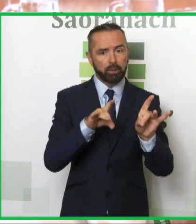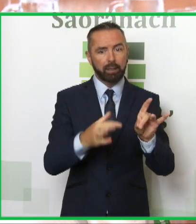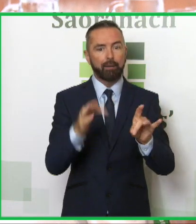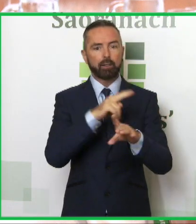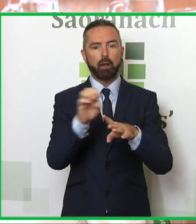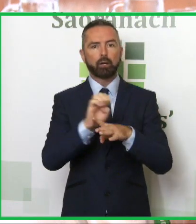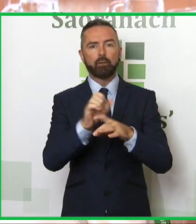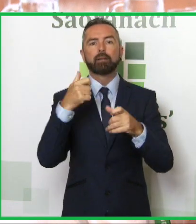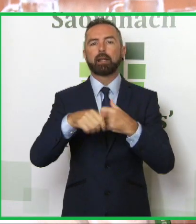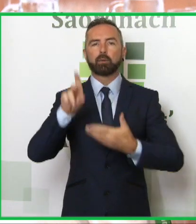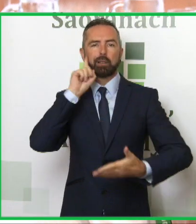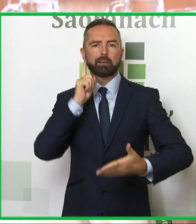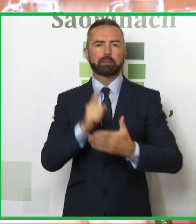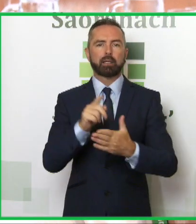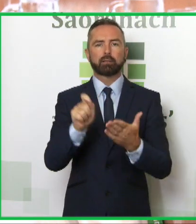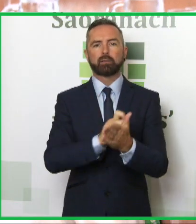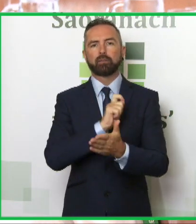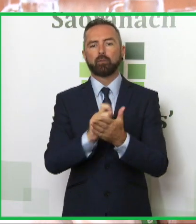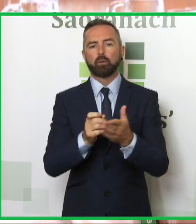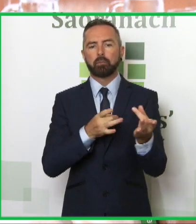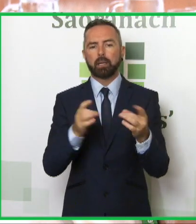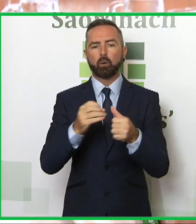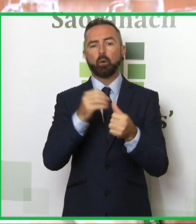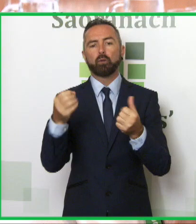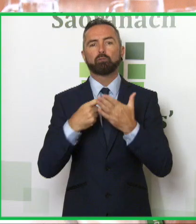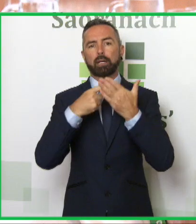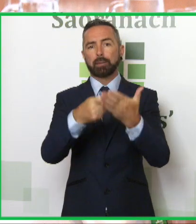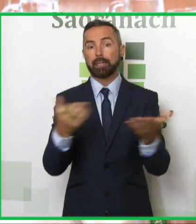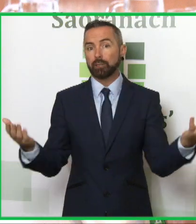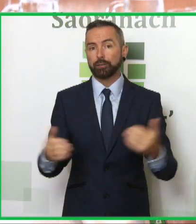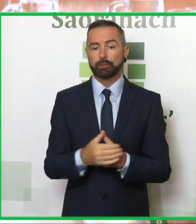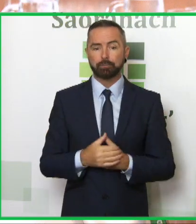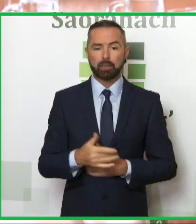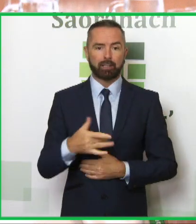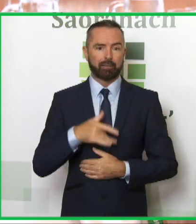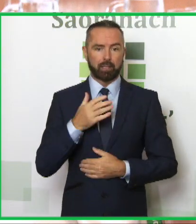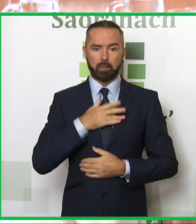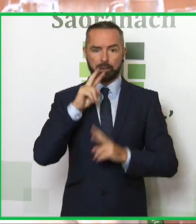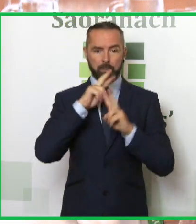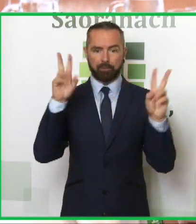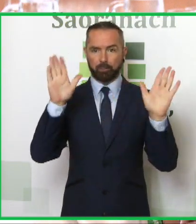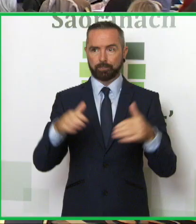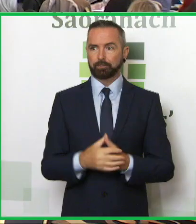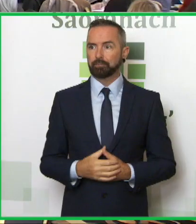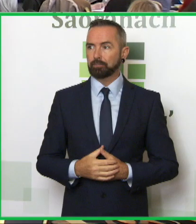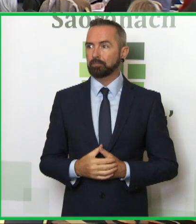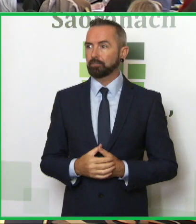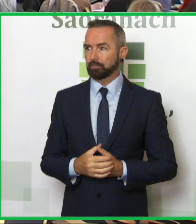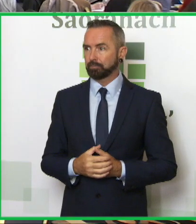not enough, then we can go on to make other choices. That's just the view here. Thanks, Thank Ciara. you. Thanks, Ciara.